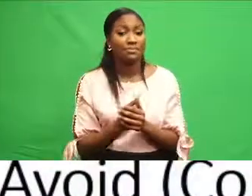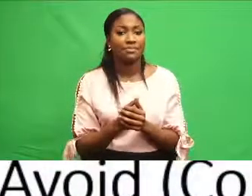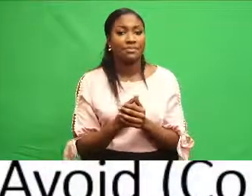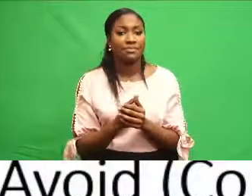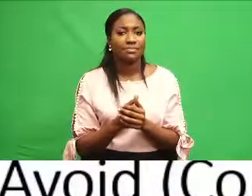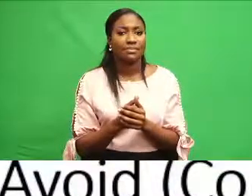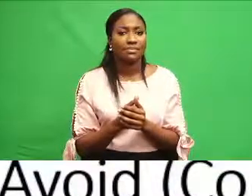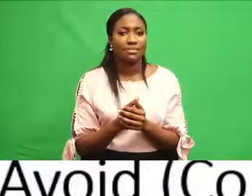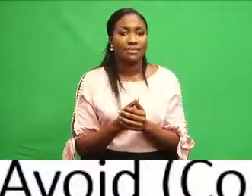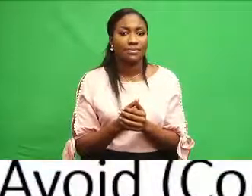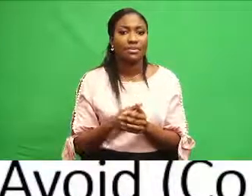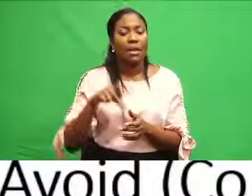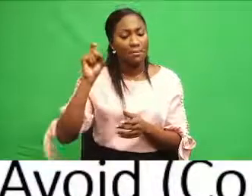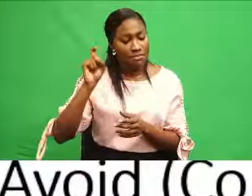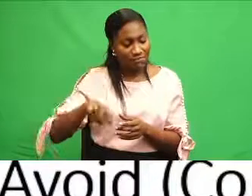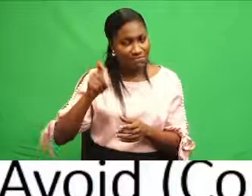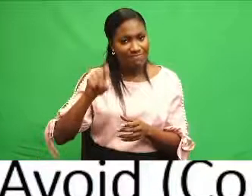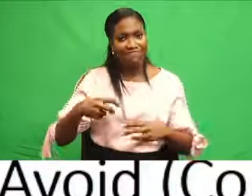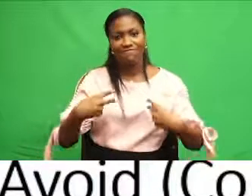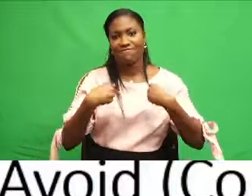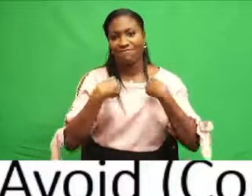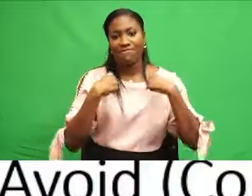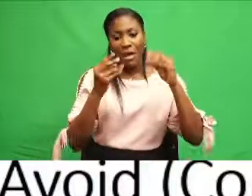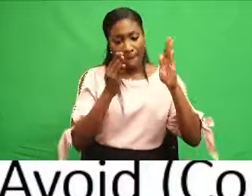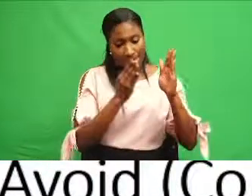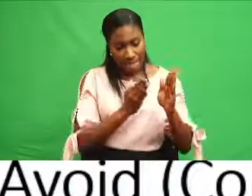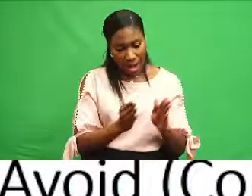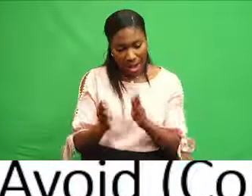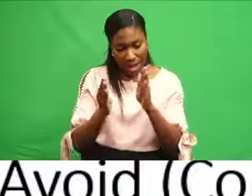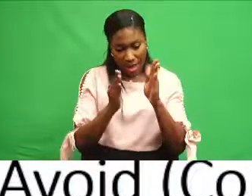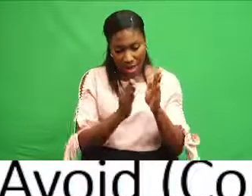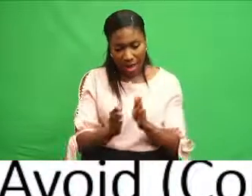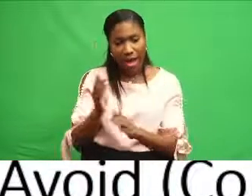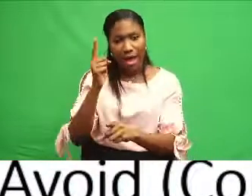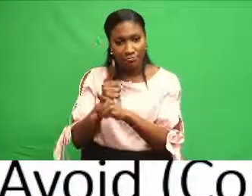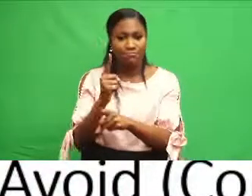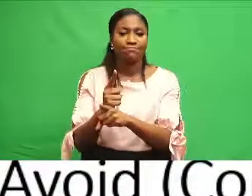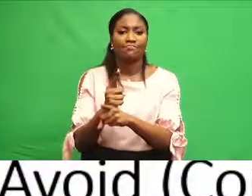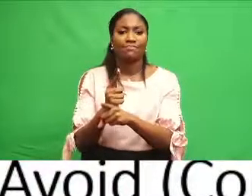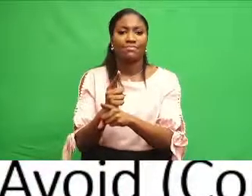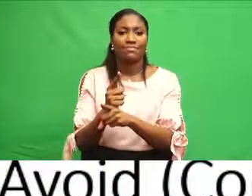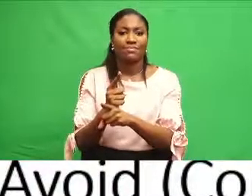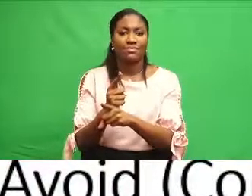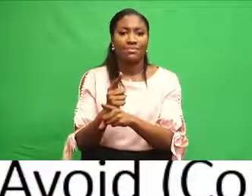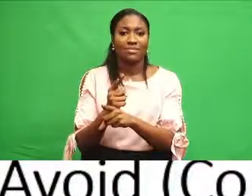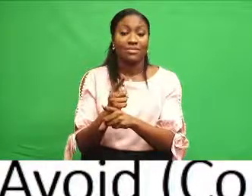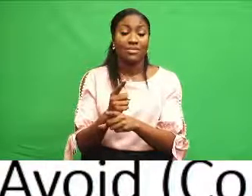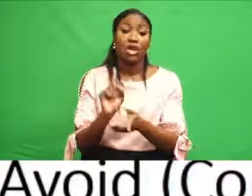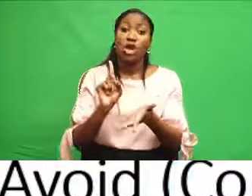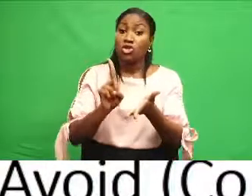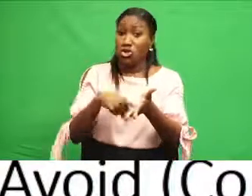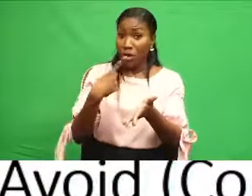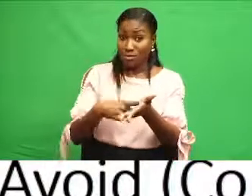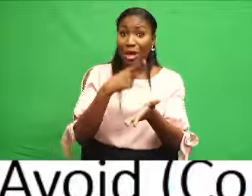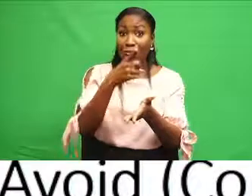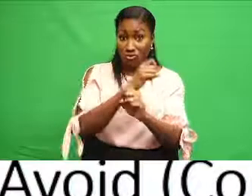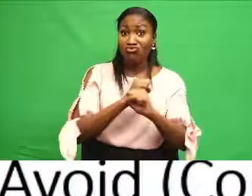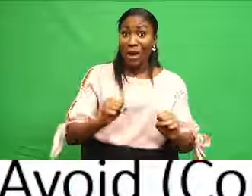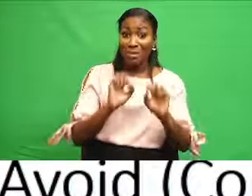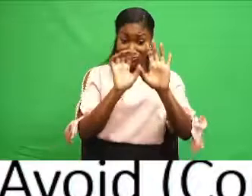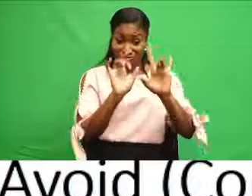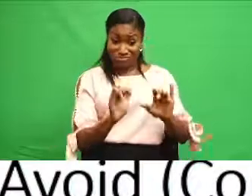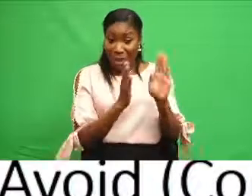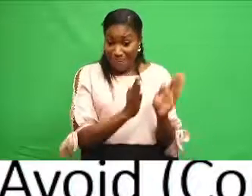an official plan. Then some of us put a plan in place, but